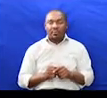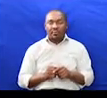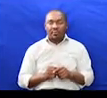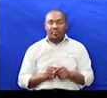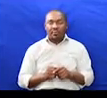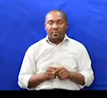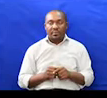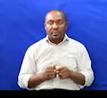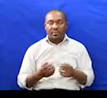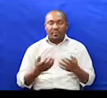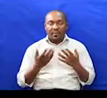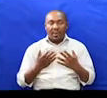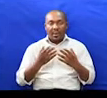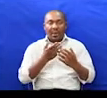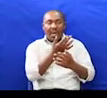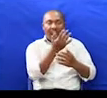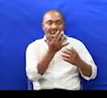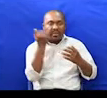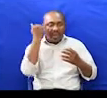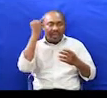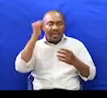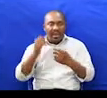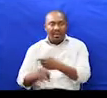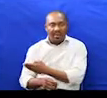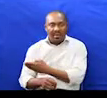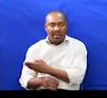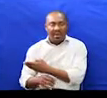one, what's another idea of Dalton said?